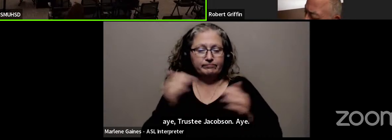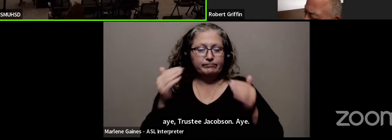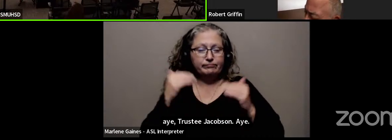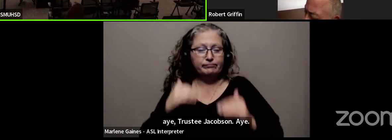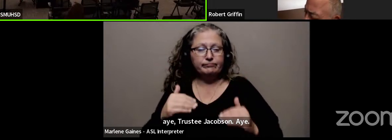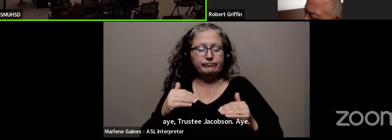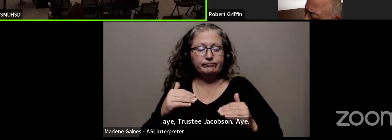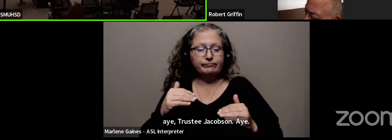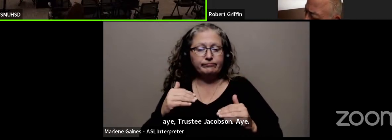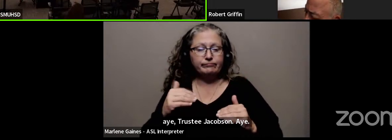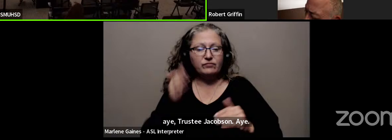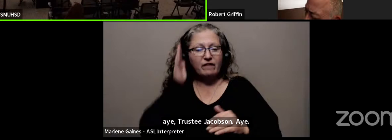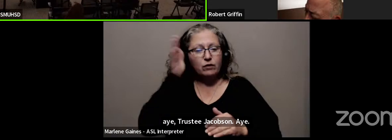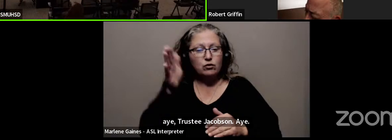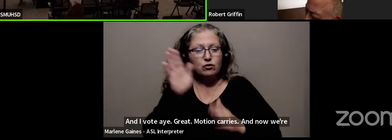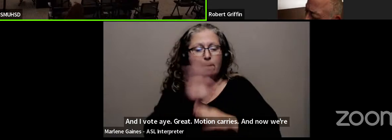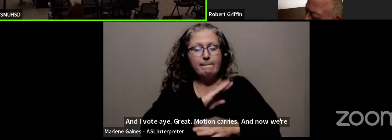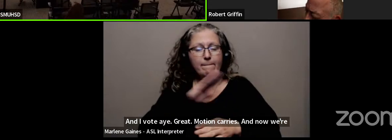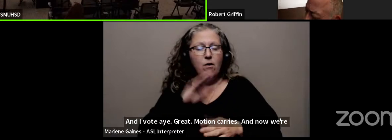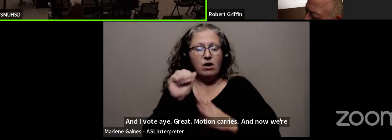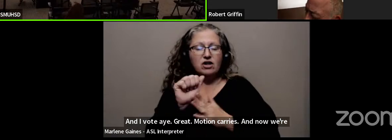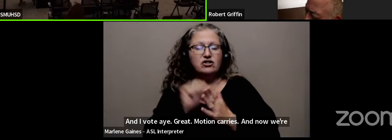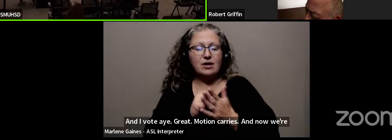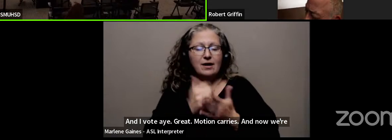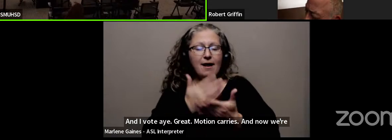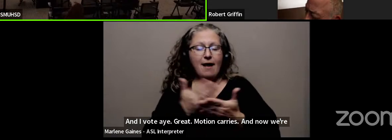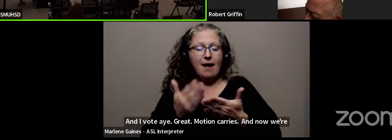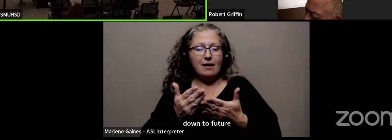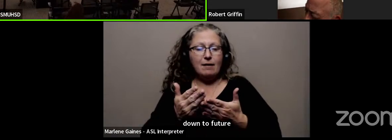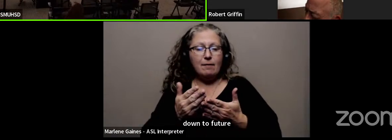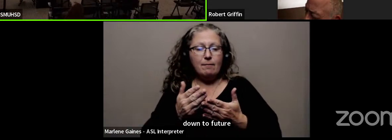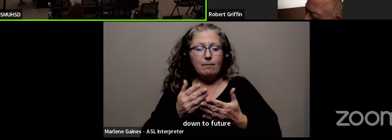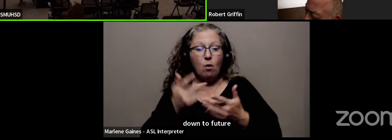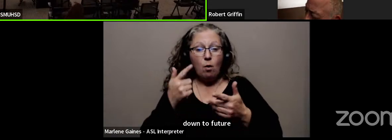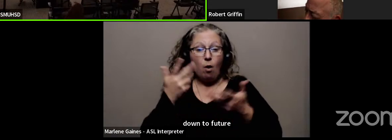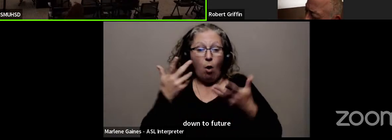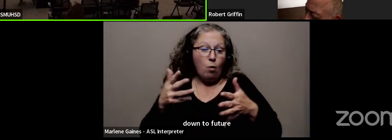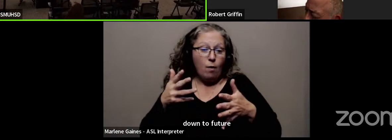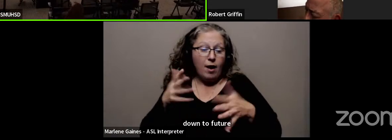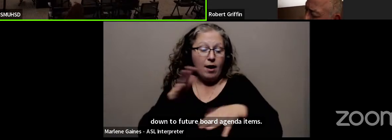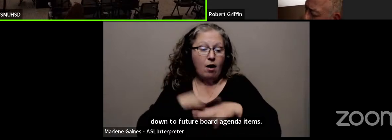now we're down to future board agenda items. Aside from what's already